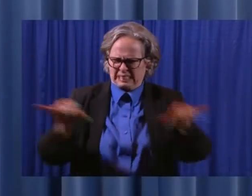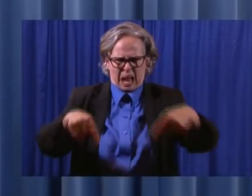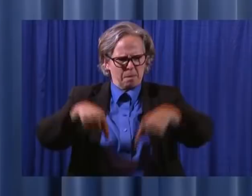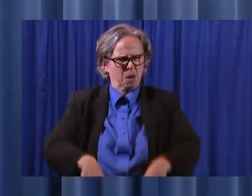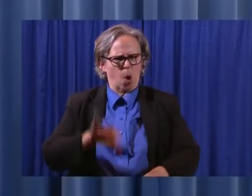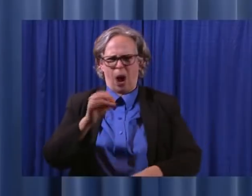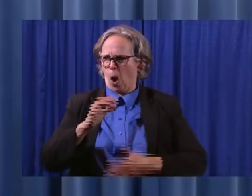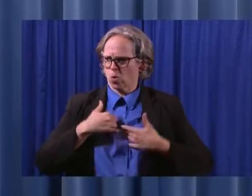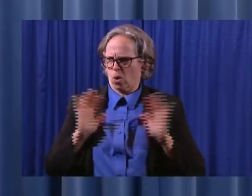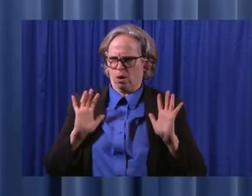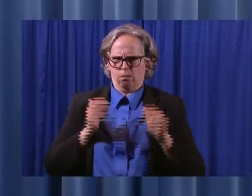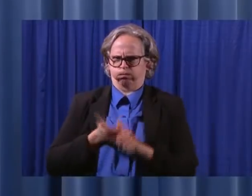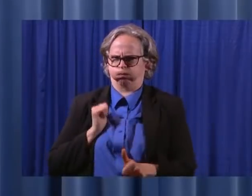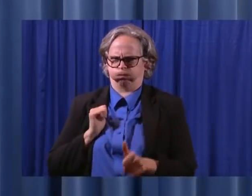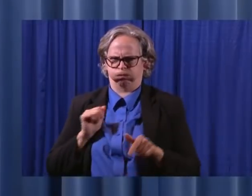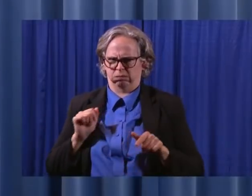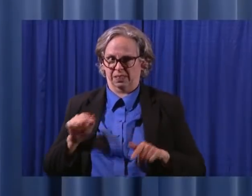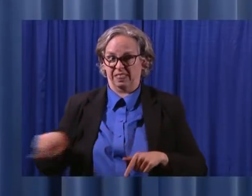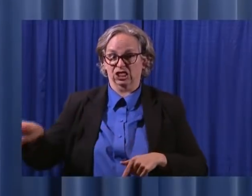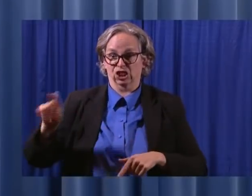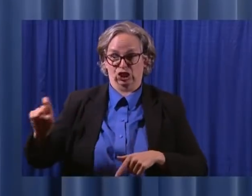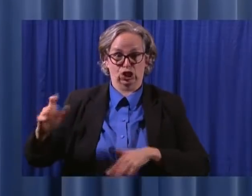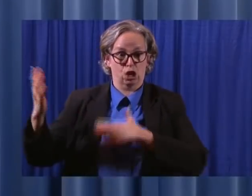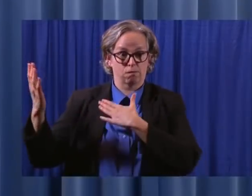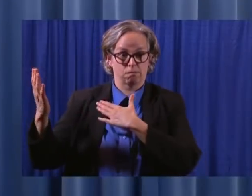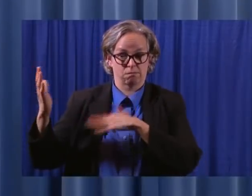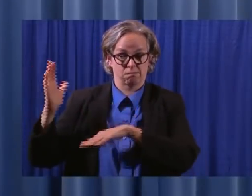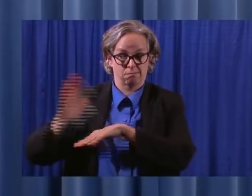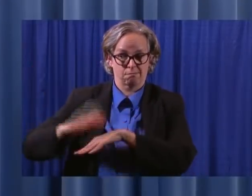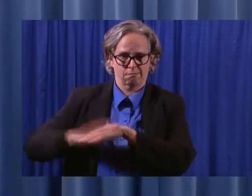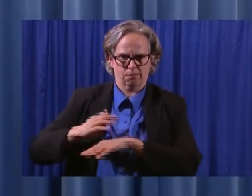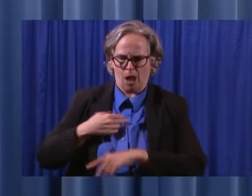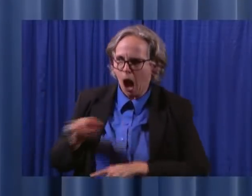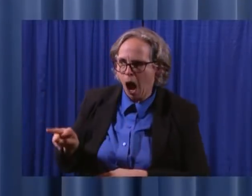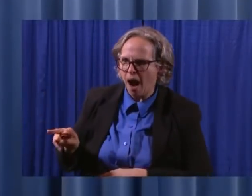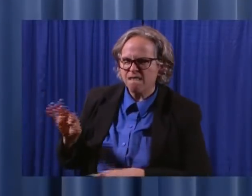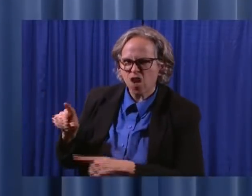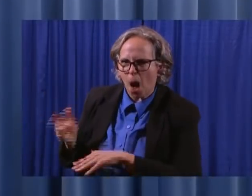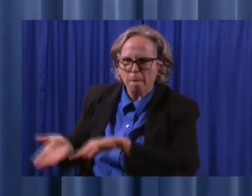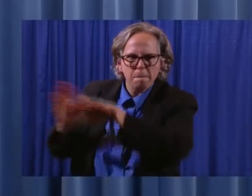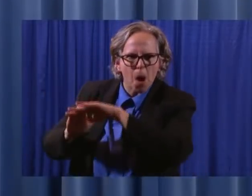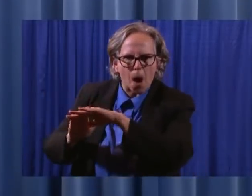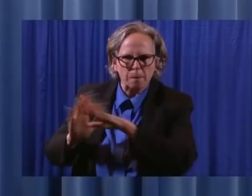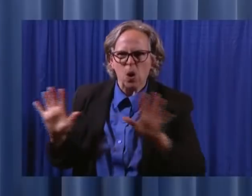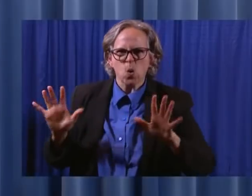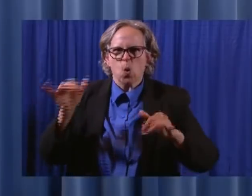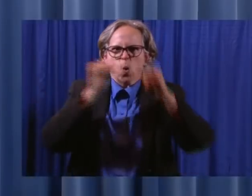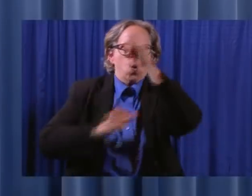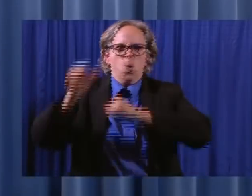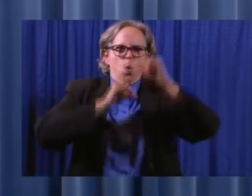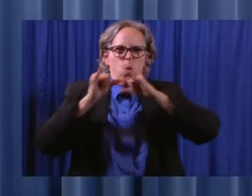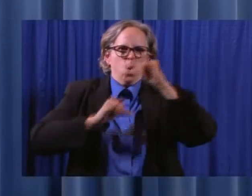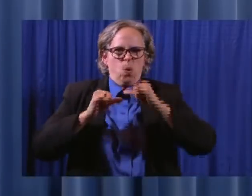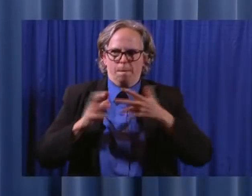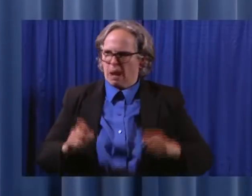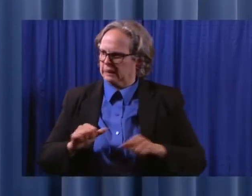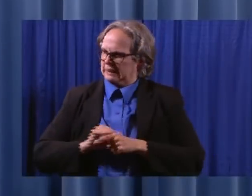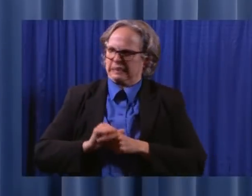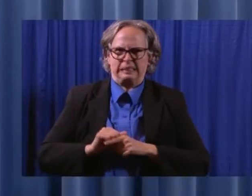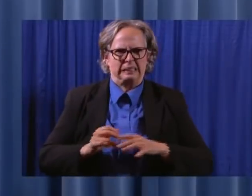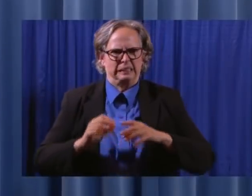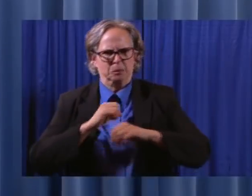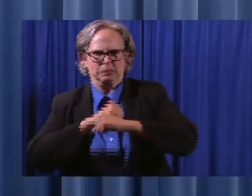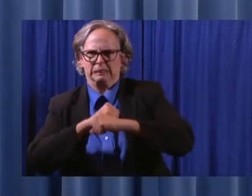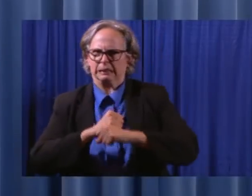be a warning to us. We've got to get on it now. Hello, Governor. This is Jim Province with the Toledo